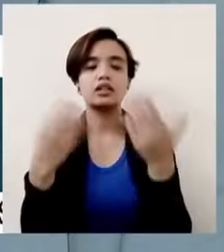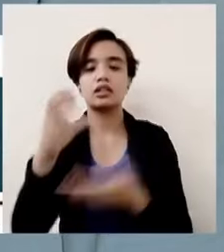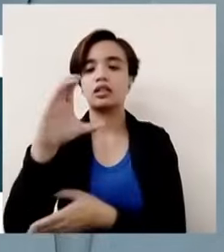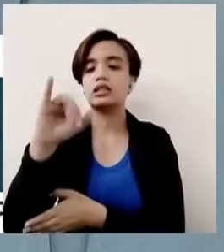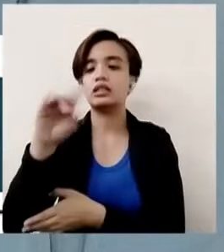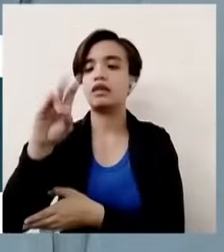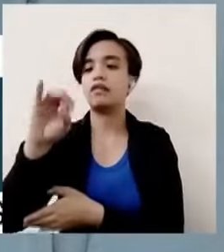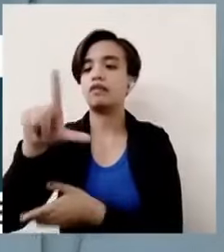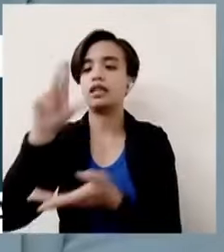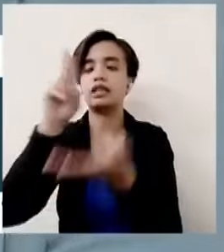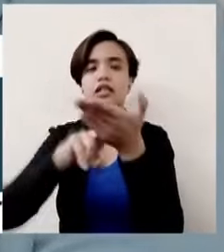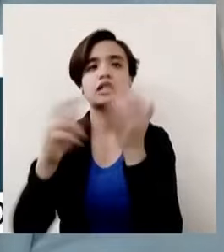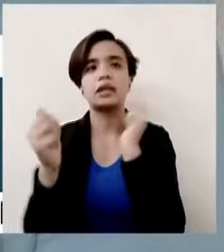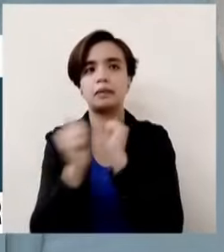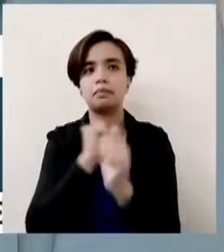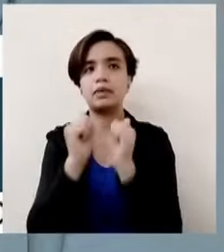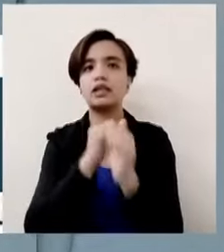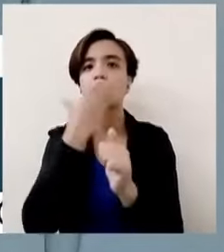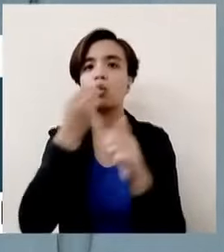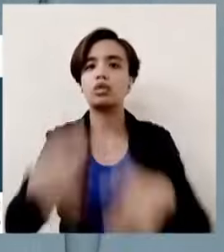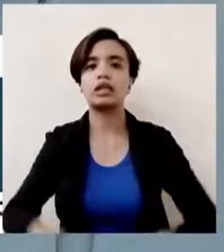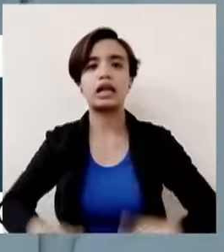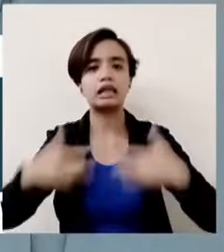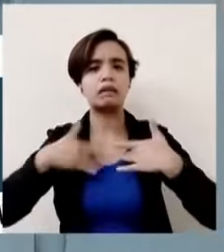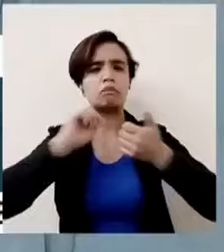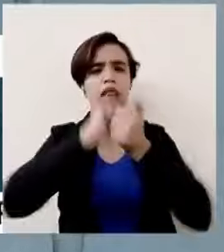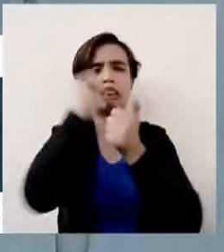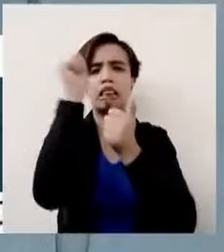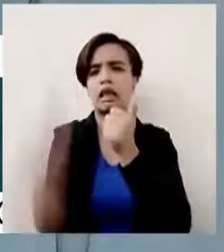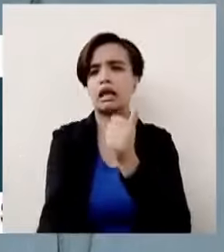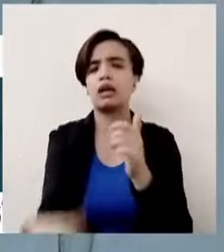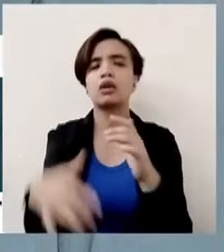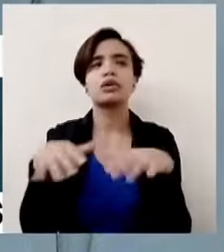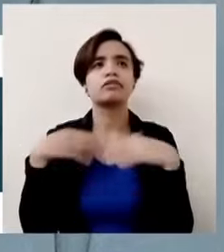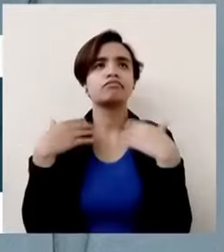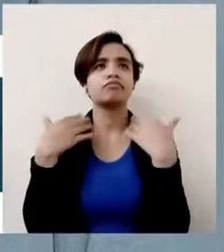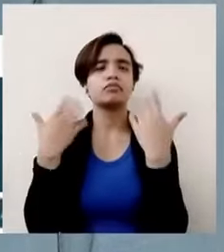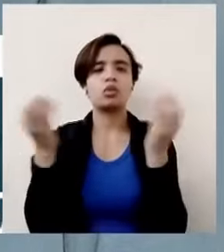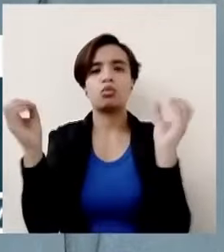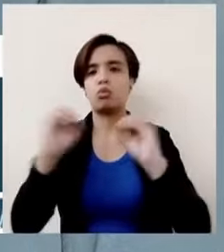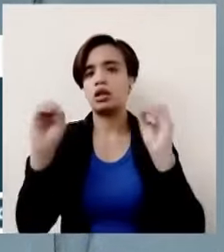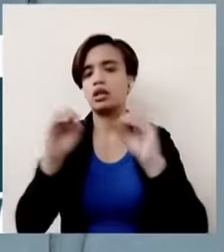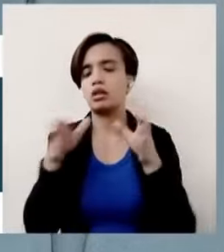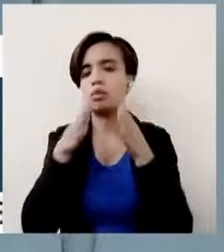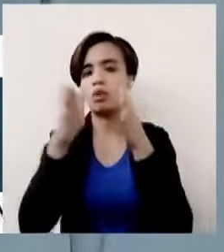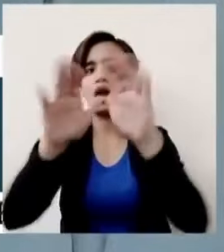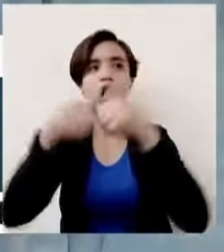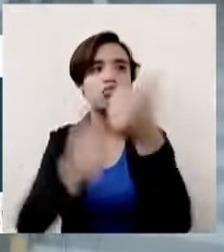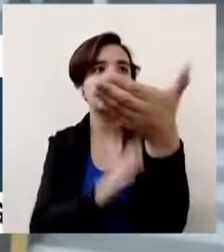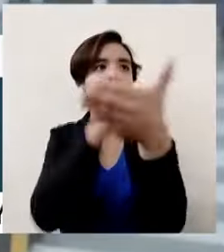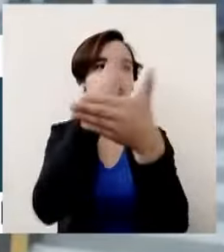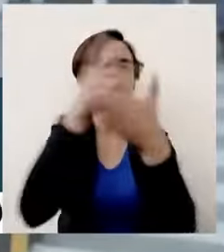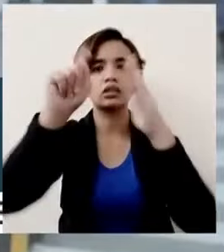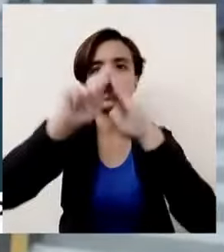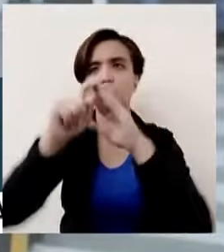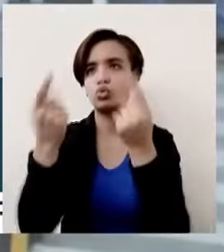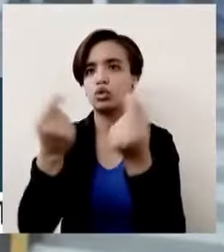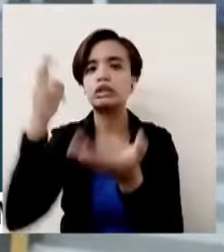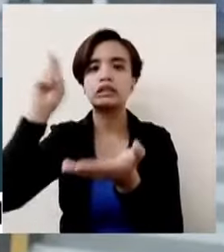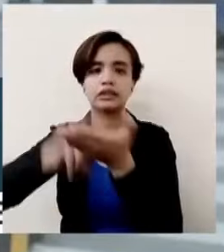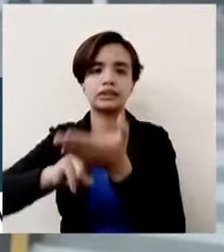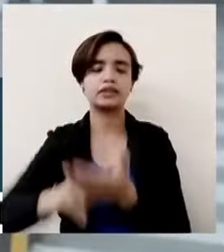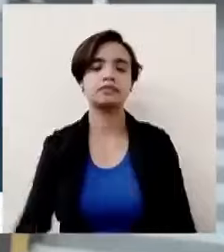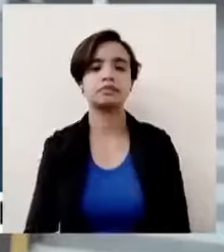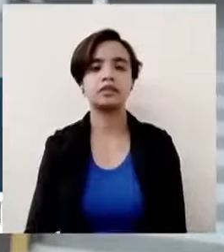ito yung mga nasa liblib na lugar na wala po silang way para pumunta sa bayan para mag-register. What is